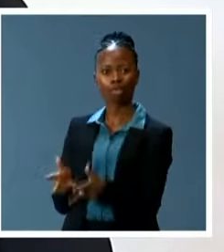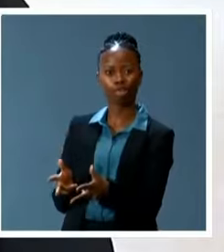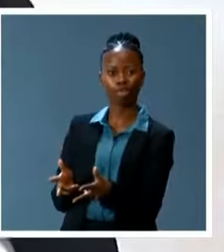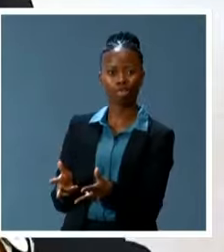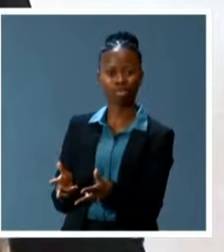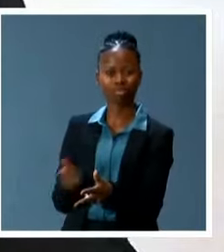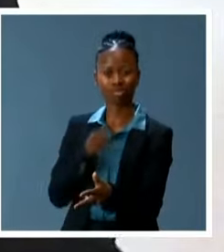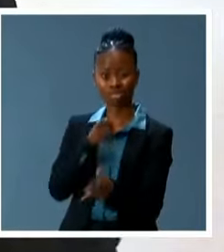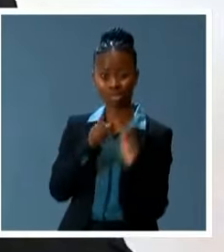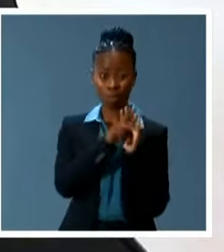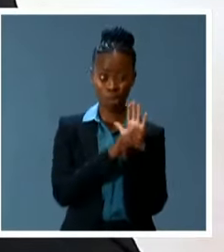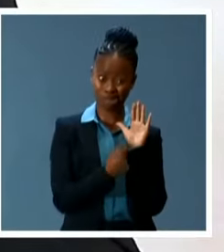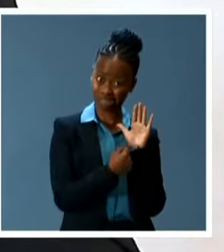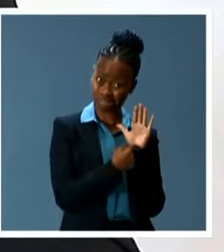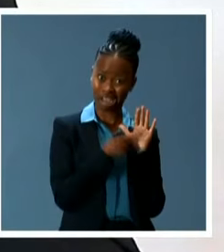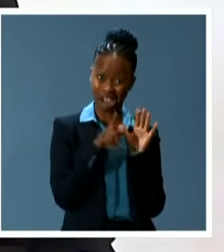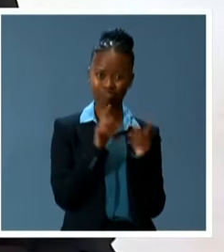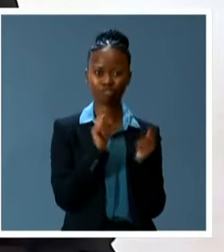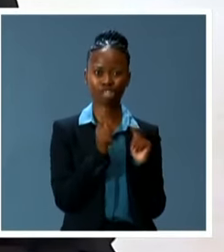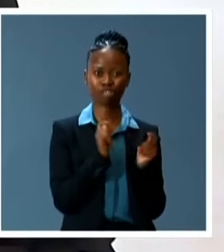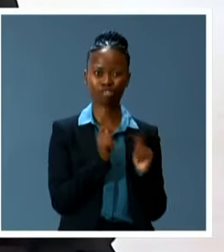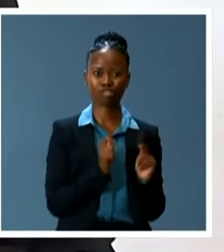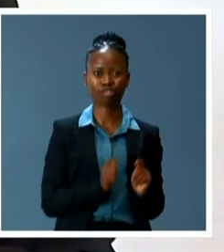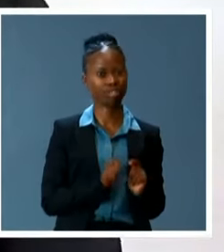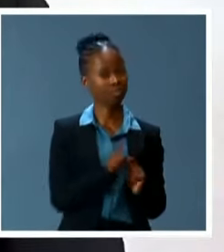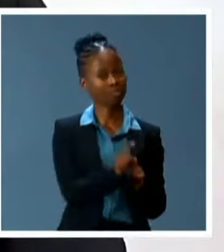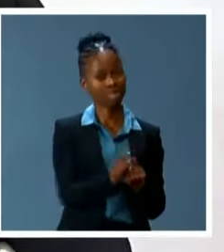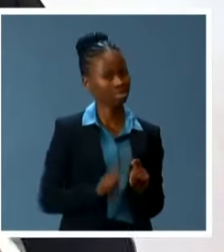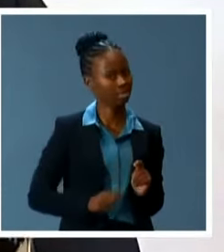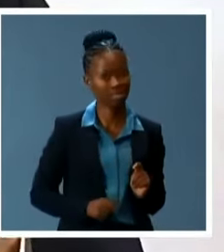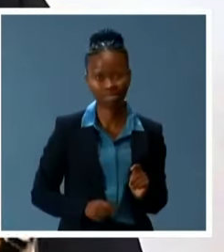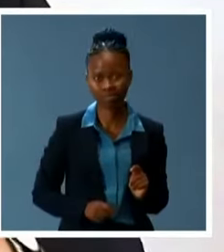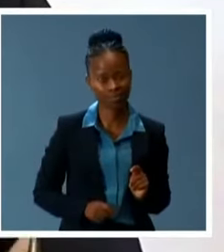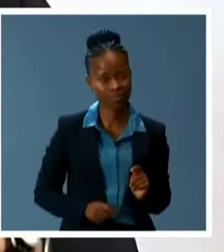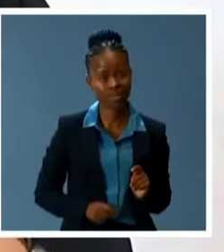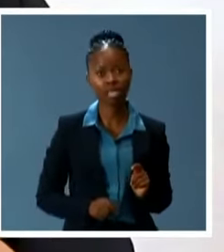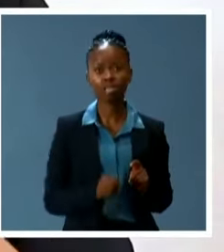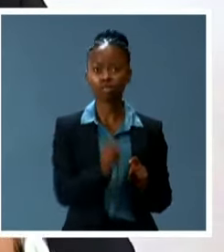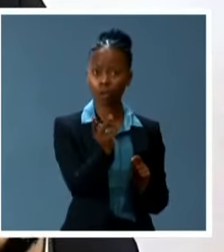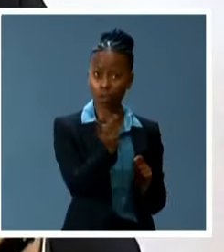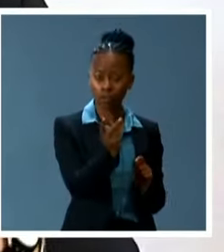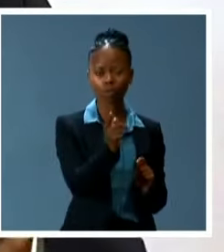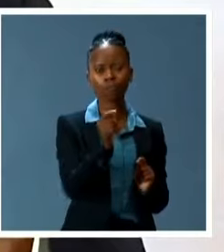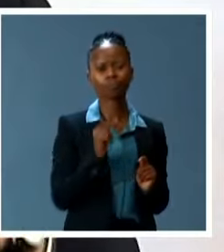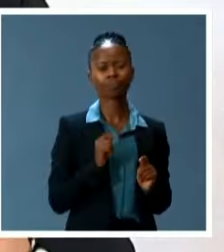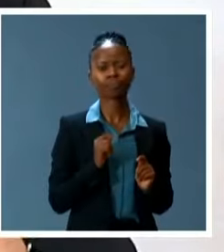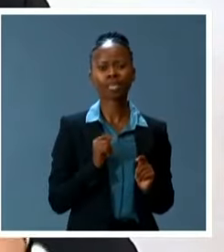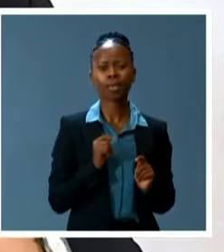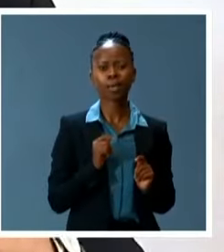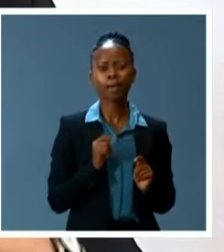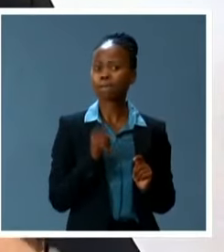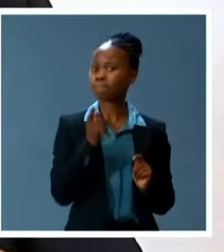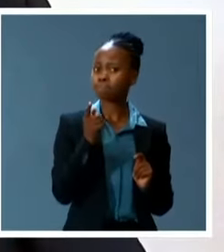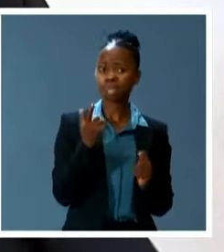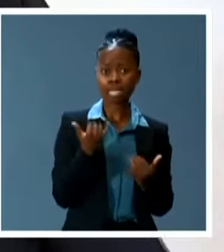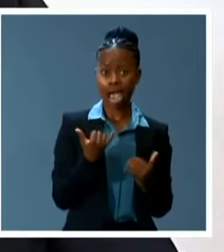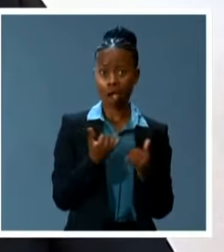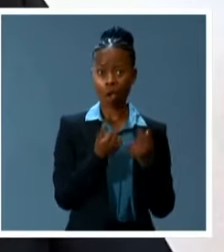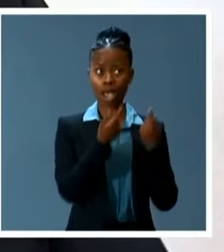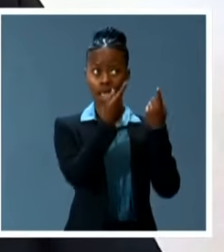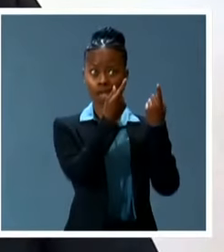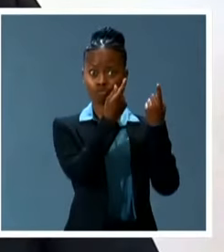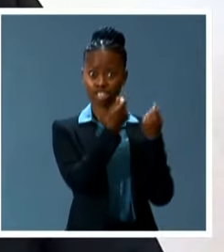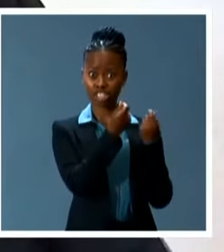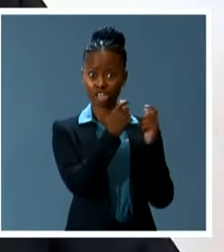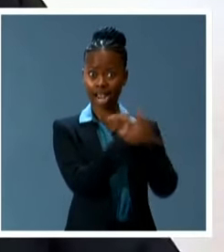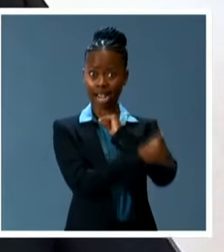course, adequate policies at level, but that requires also a massive investment by the developed world in supporting the